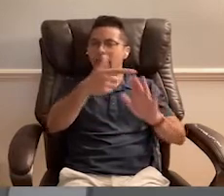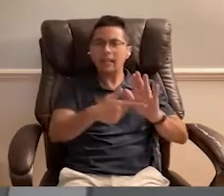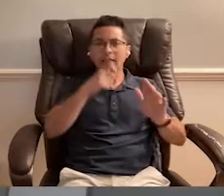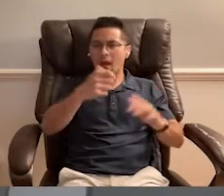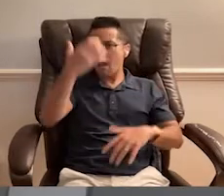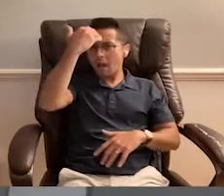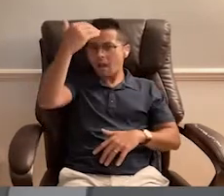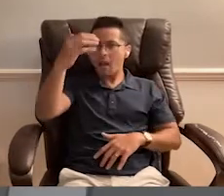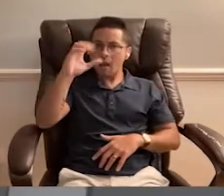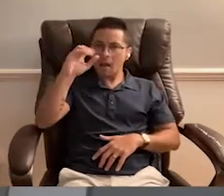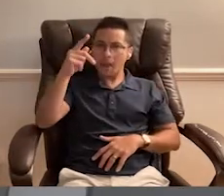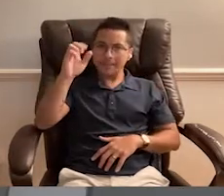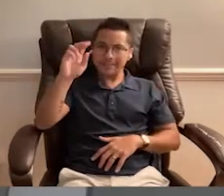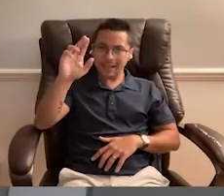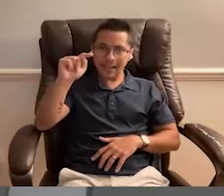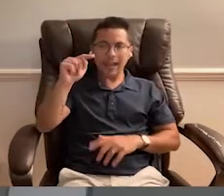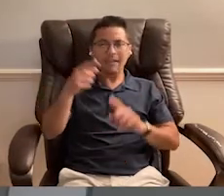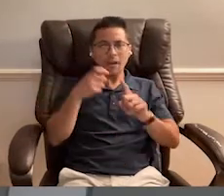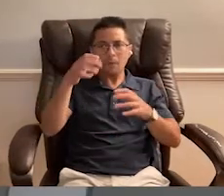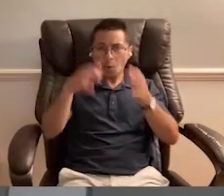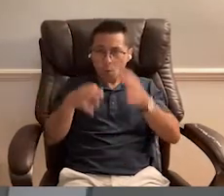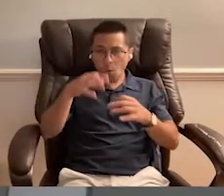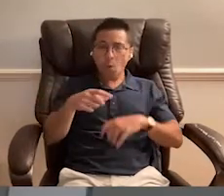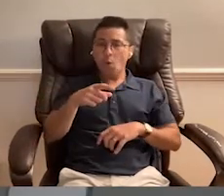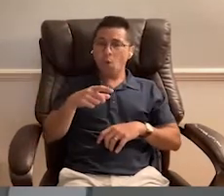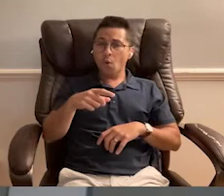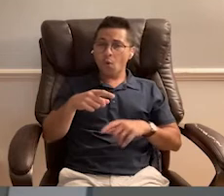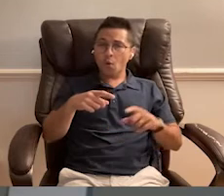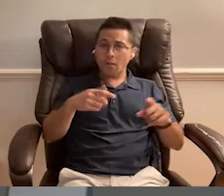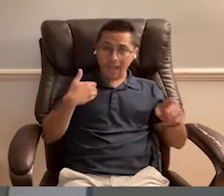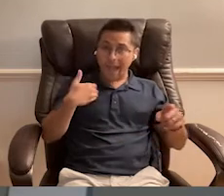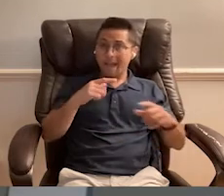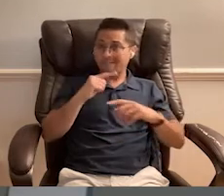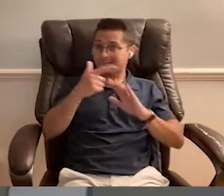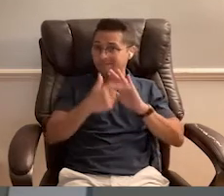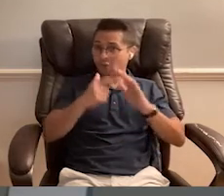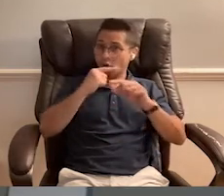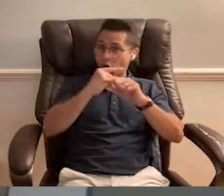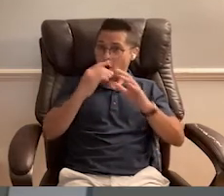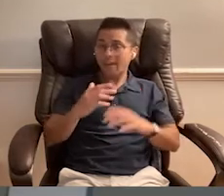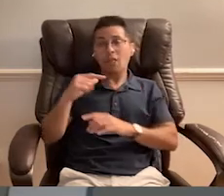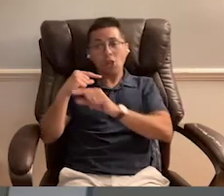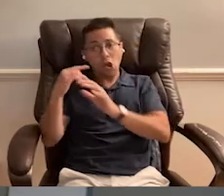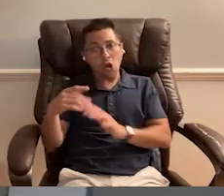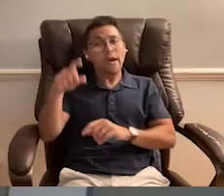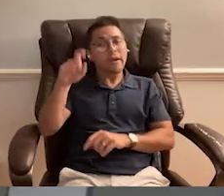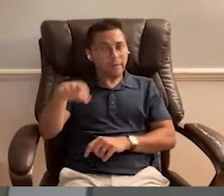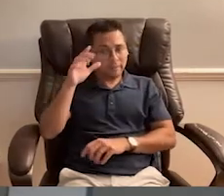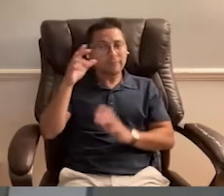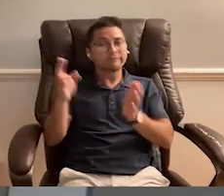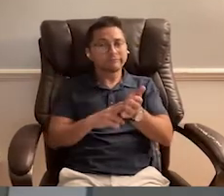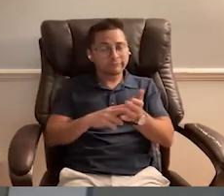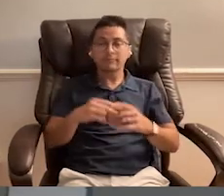determined legally incompetent or incapacitated by a court of competent jurisdiction in this state. That means they have a legally ordered